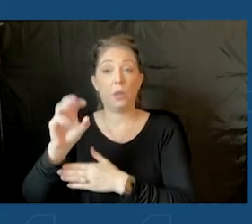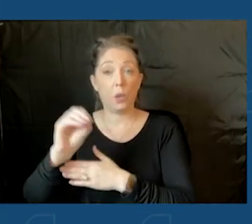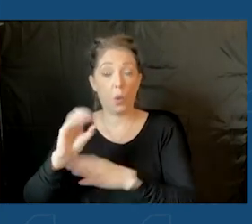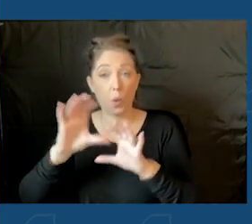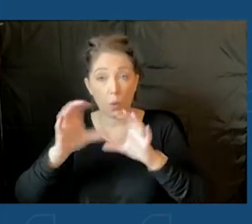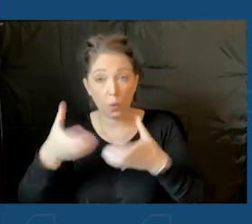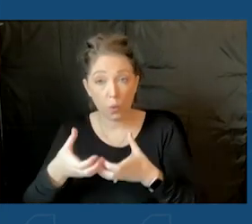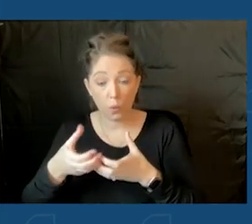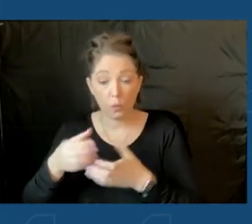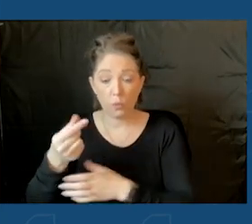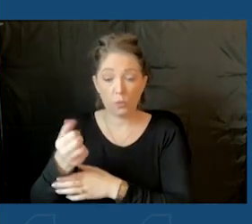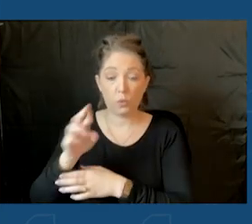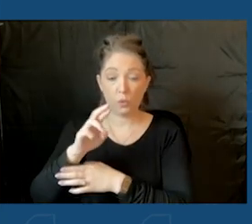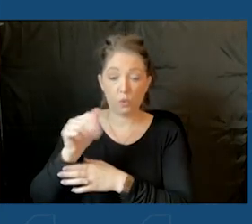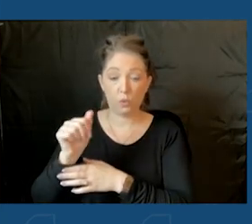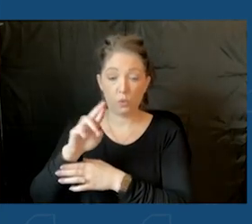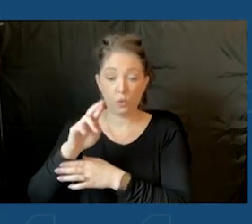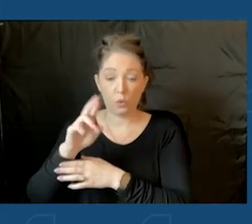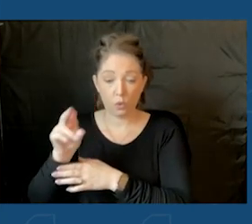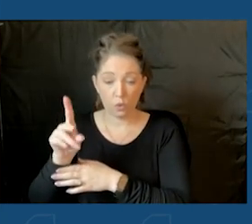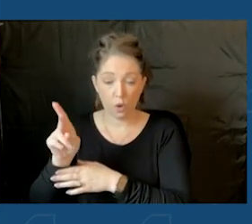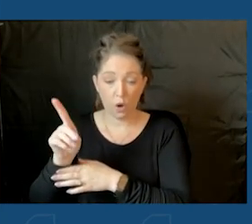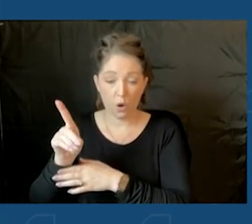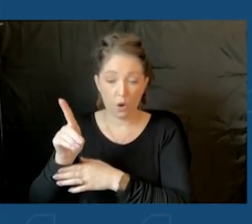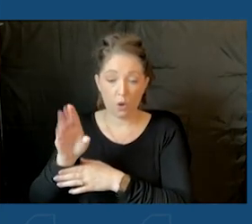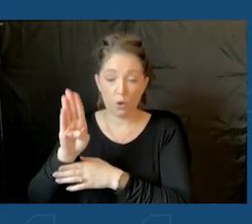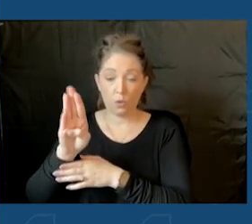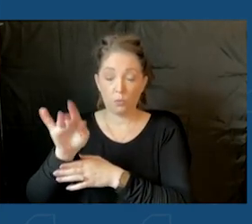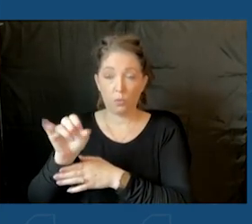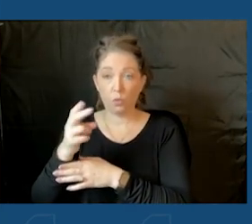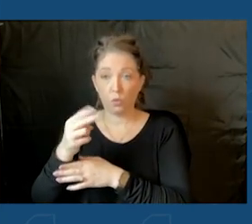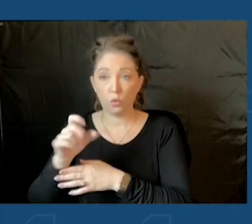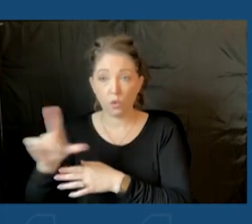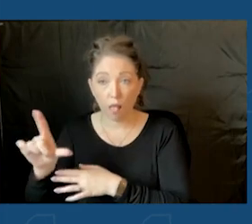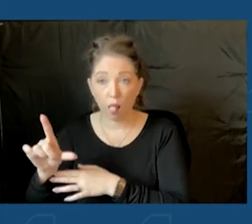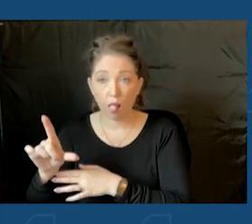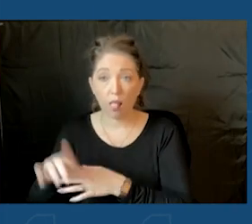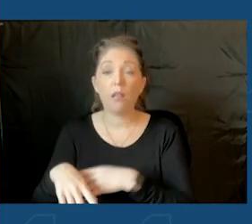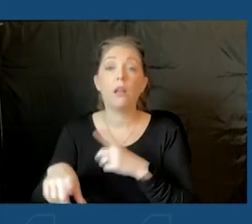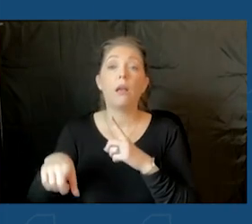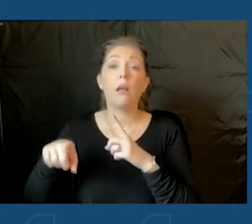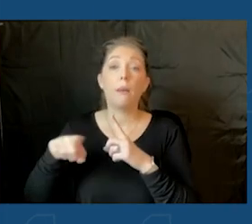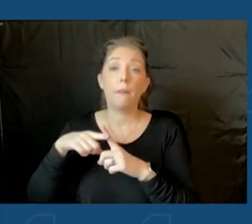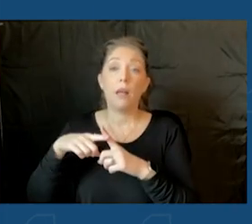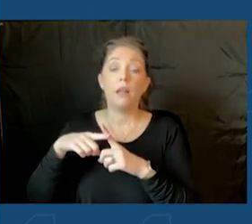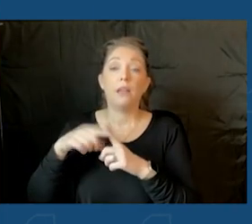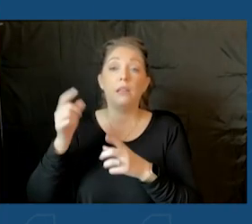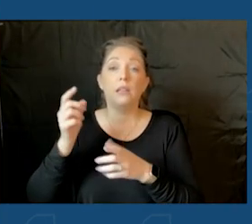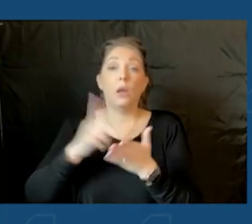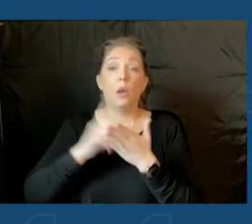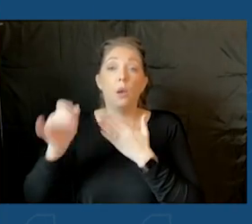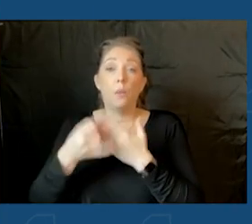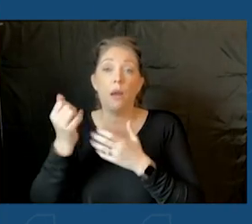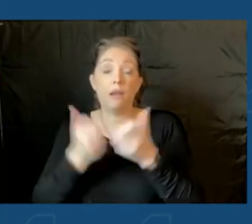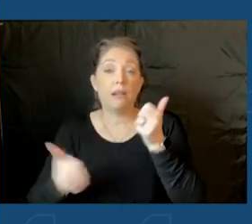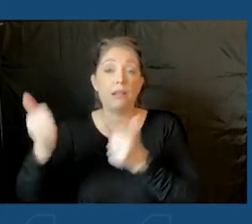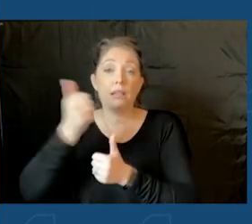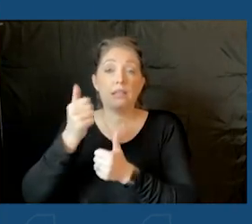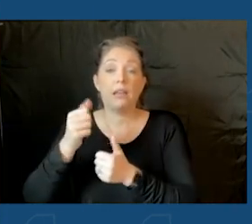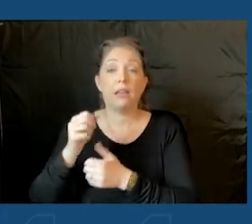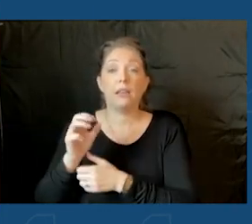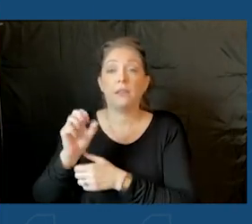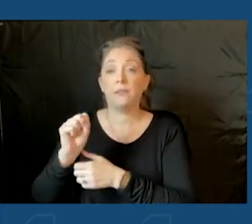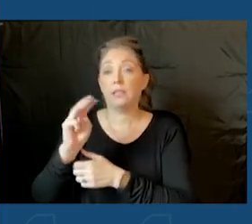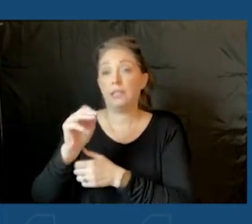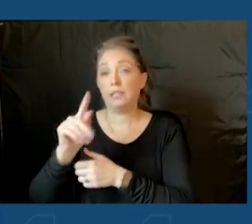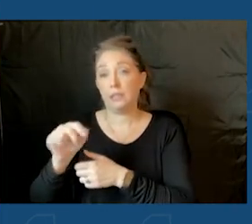Gerard Bushell, who you will hear from shortly, as well as project executive Rich Smythe. Thank you to the U.S. Department of Transportation,